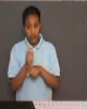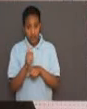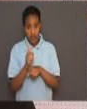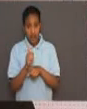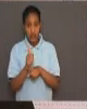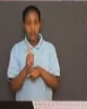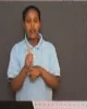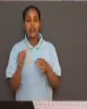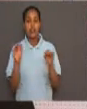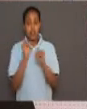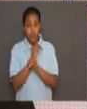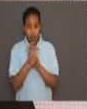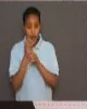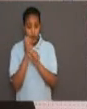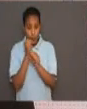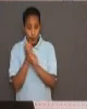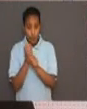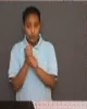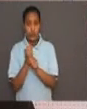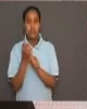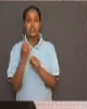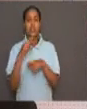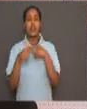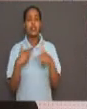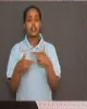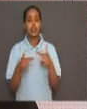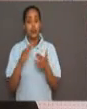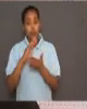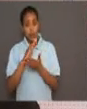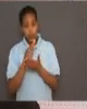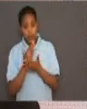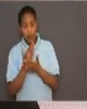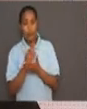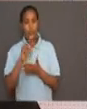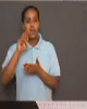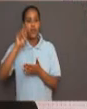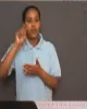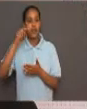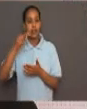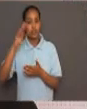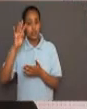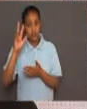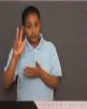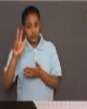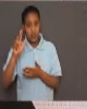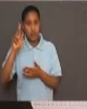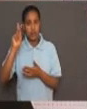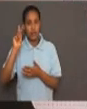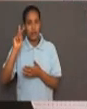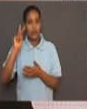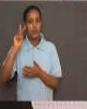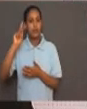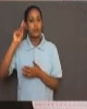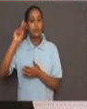is industrially produced by the reaction between ammonia and phosphoric